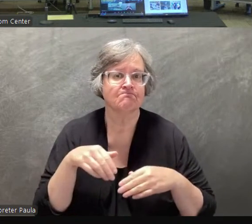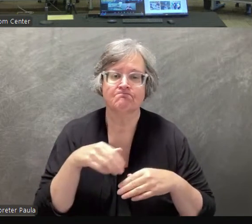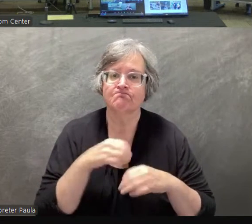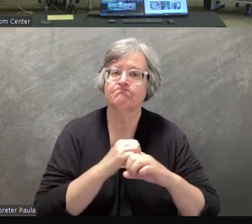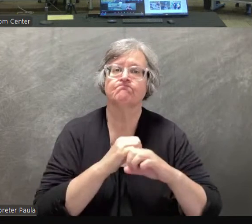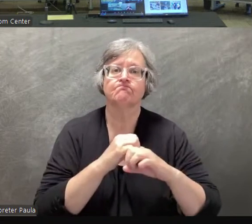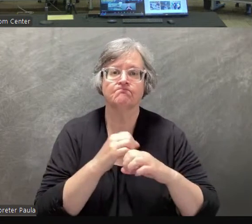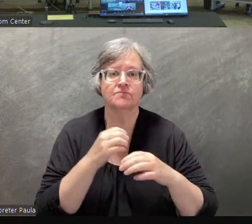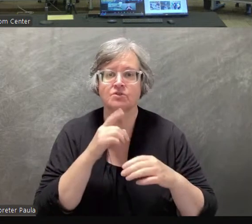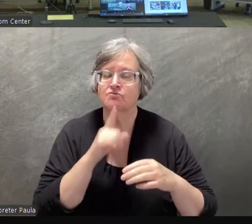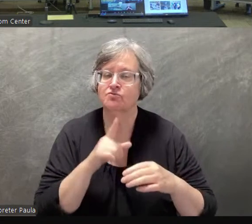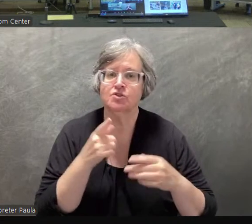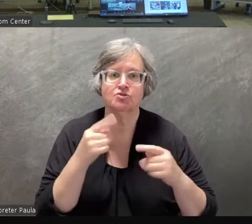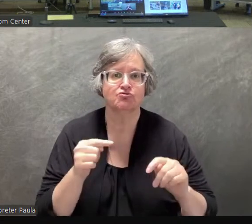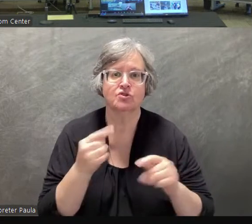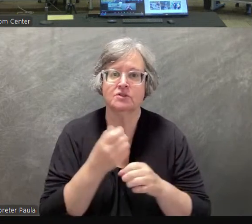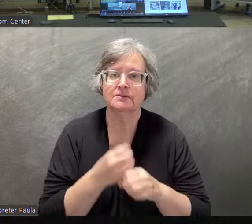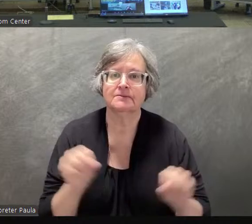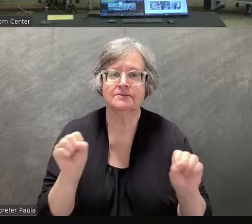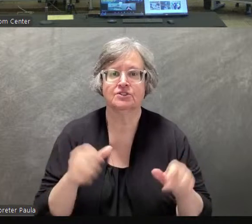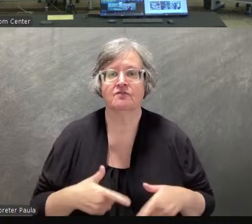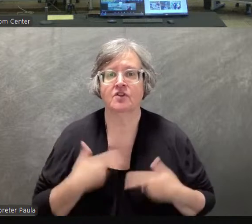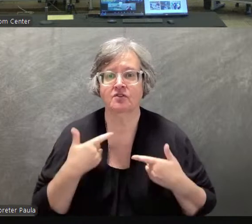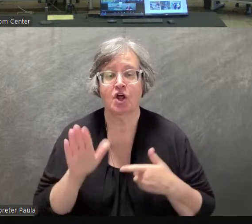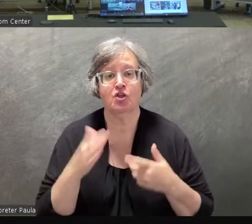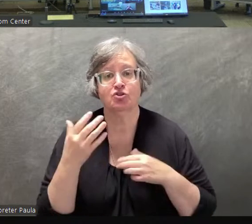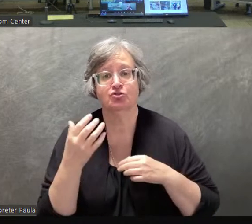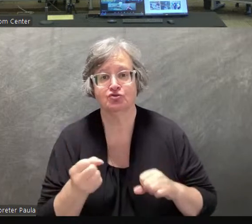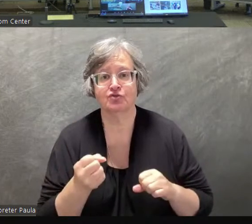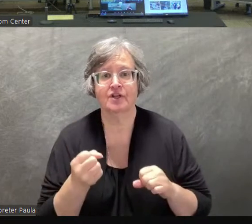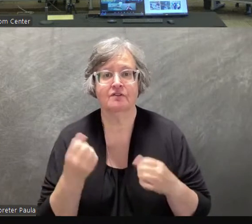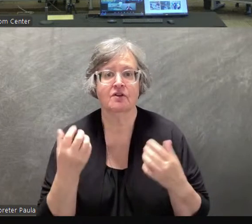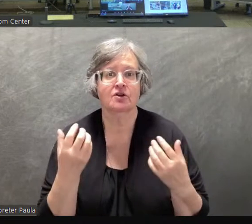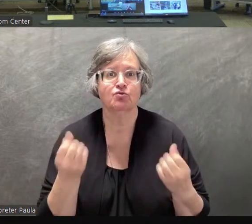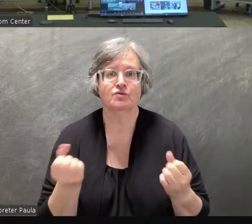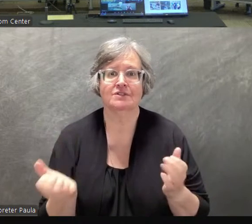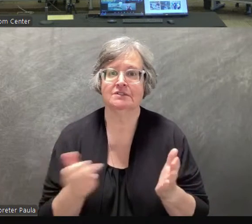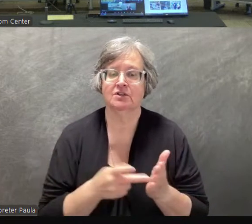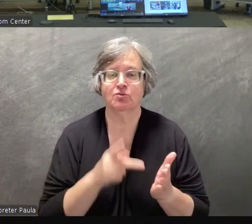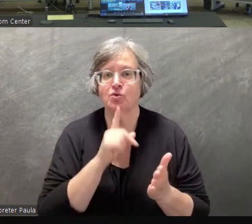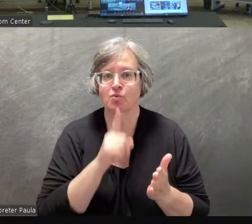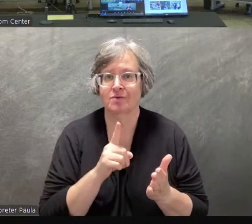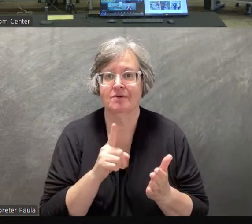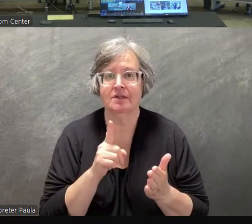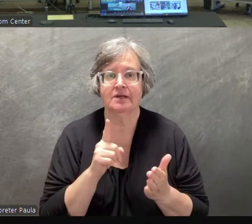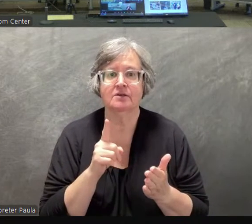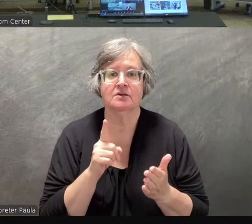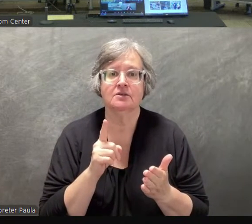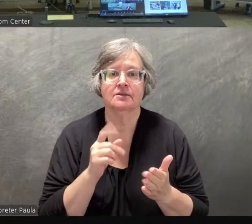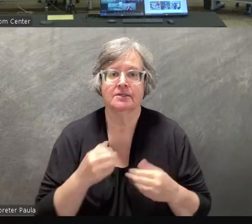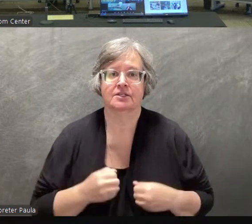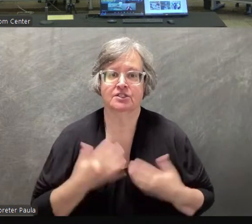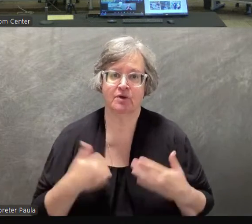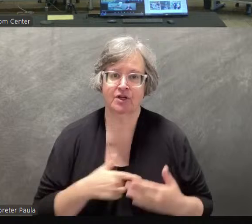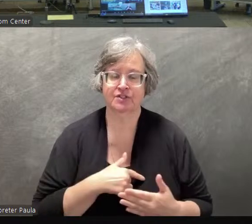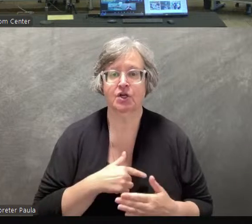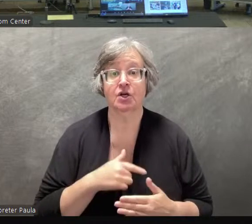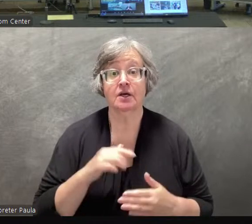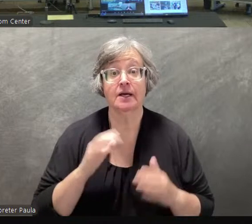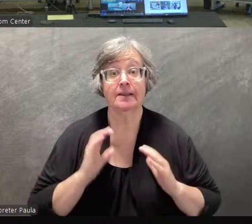and resilience continue to inspire us. Our Citizens Advisory Board recently